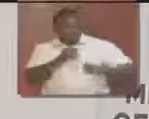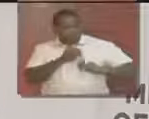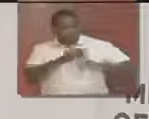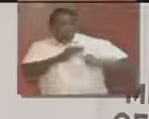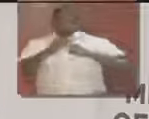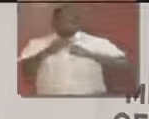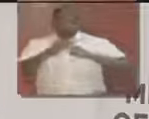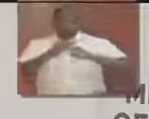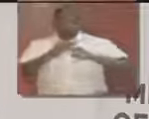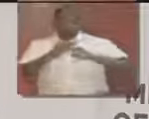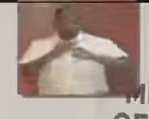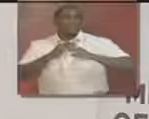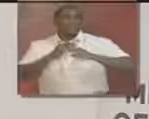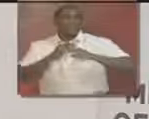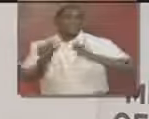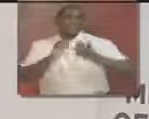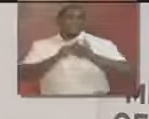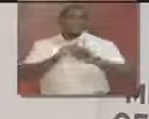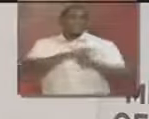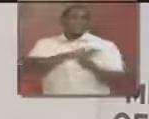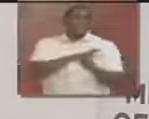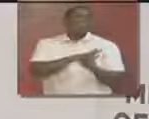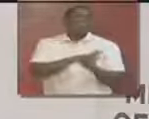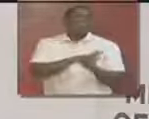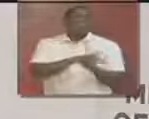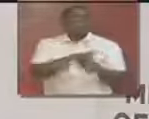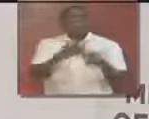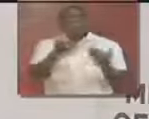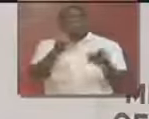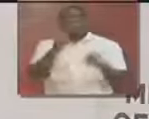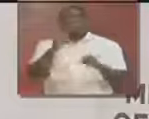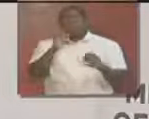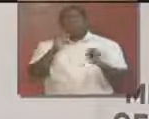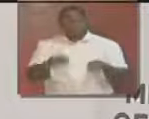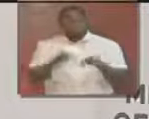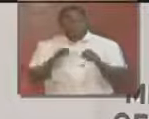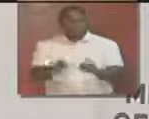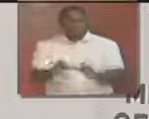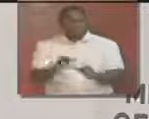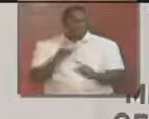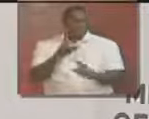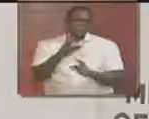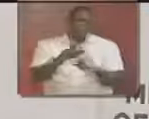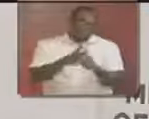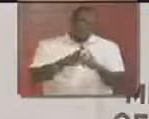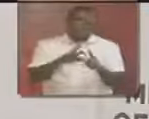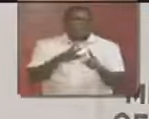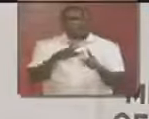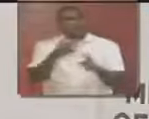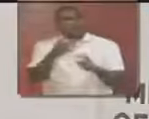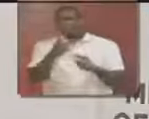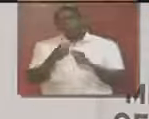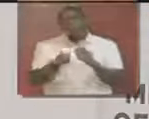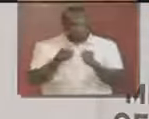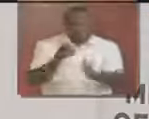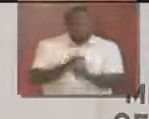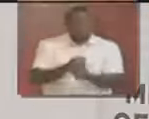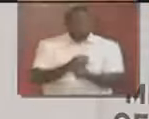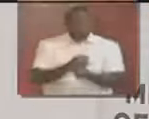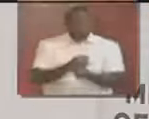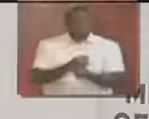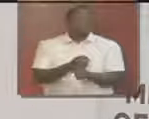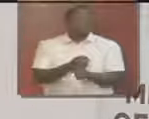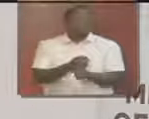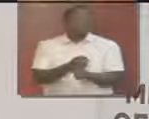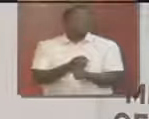And with that, it can last for about 6 months to a year. Now the proposal is 6 months to a year. As we have seen already with